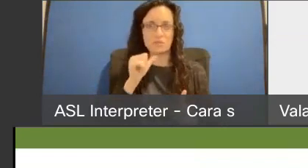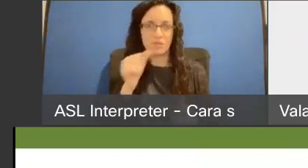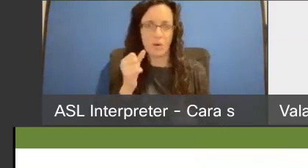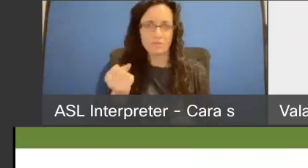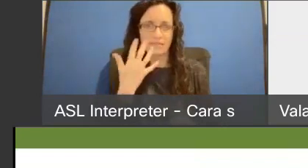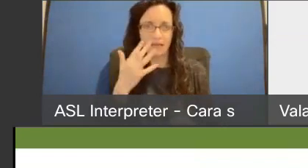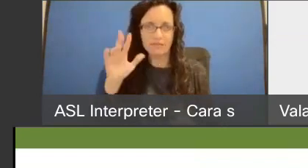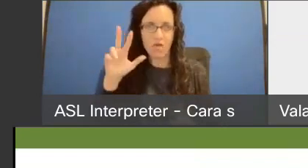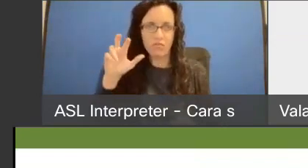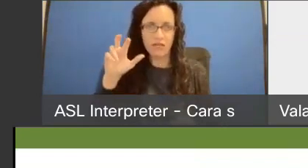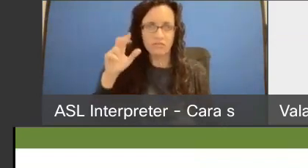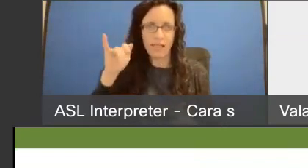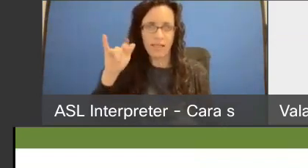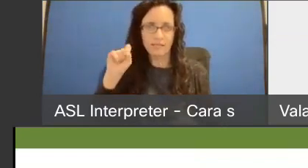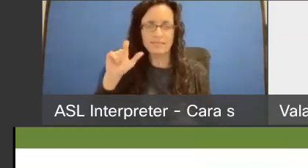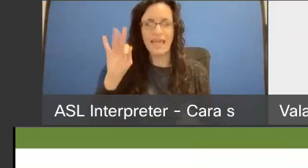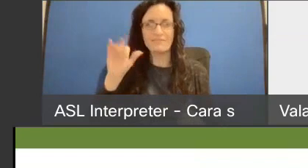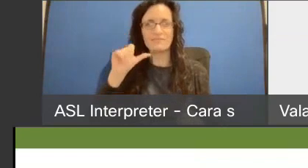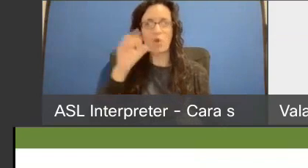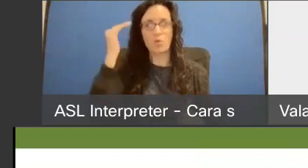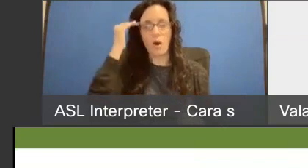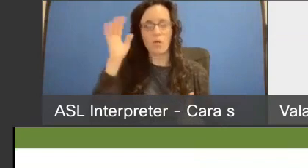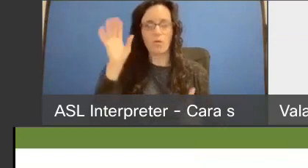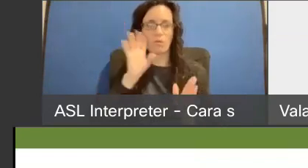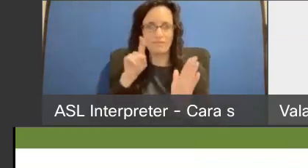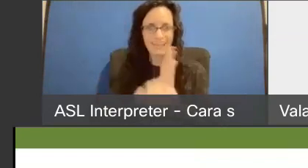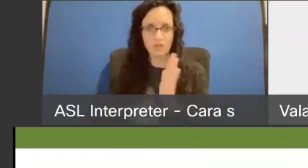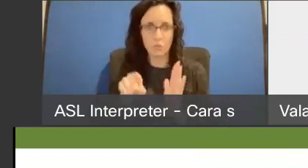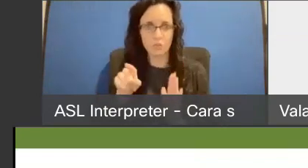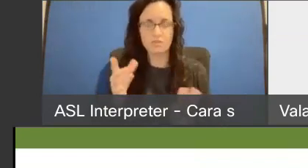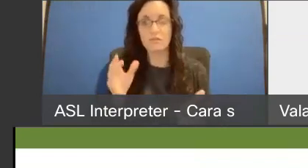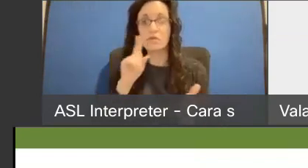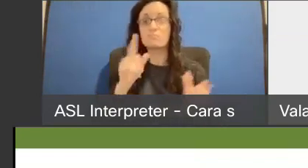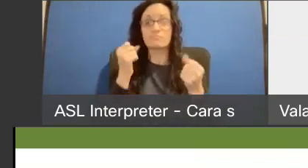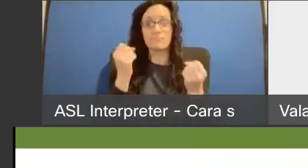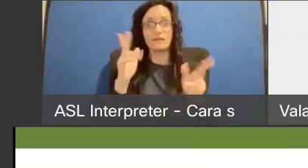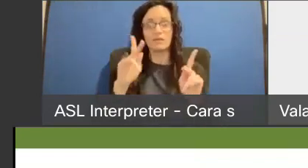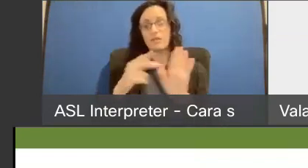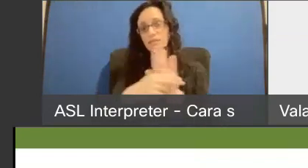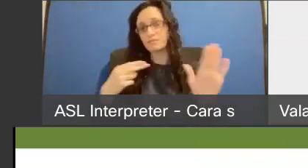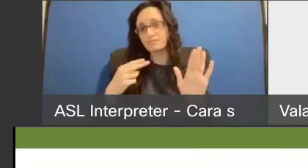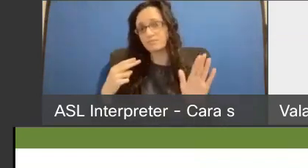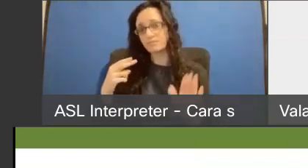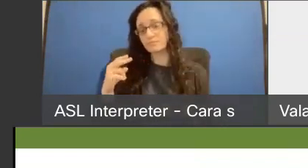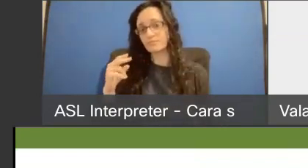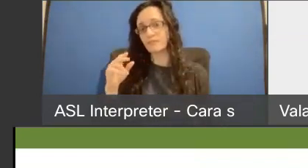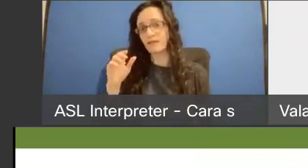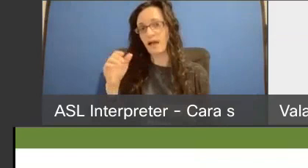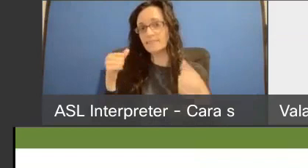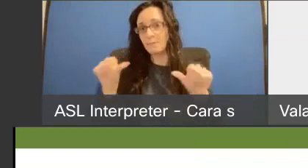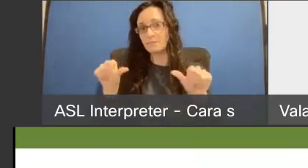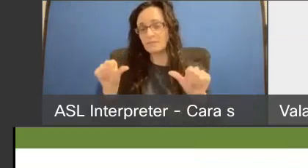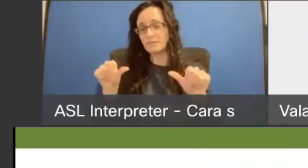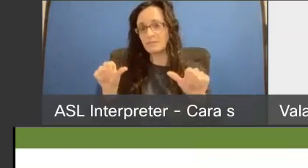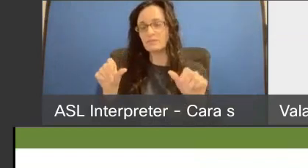knowing it could likely kill you. So for many people, that would be a suicide attempt. But you heard me mention earlier that also depends on a few